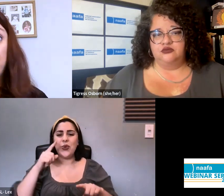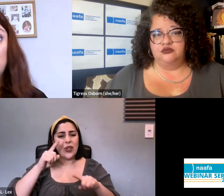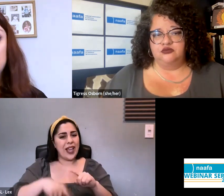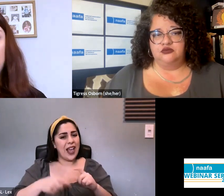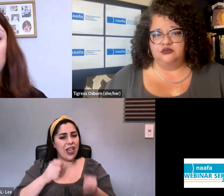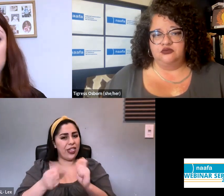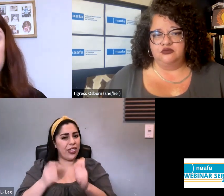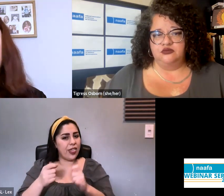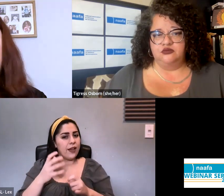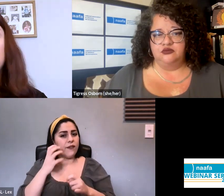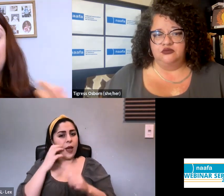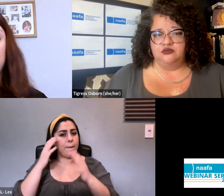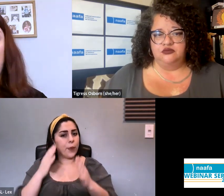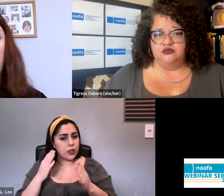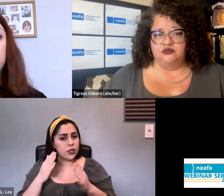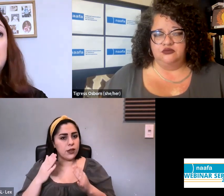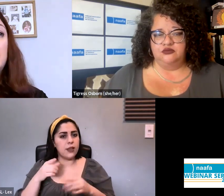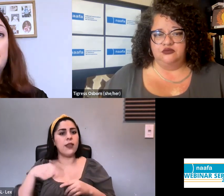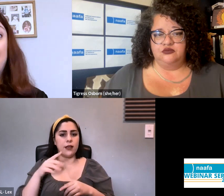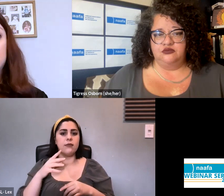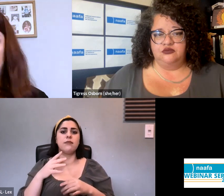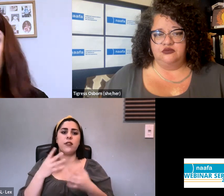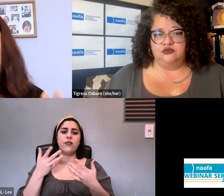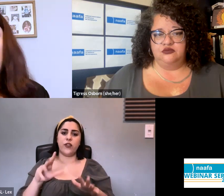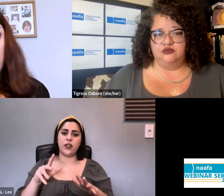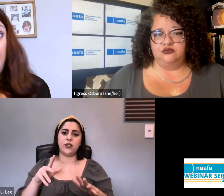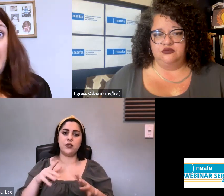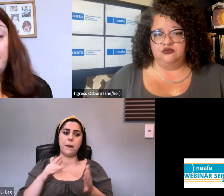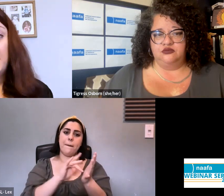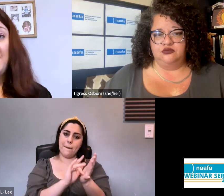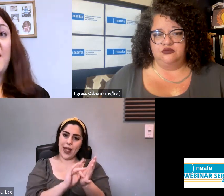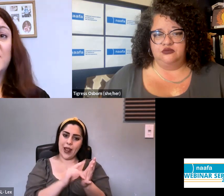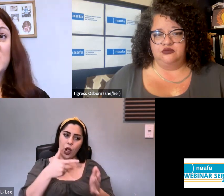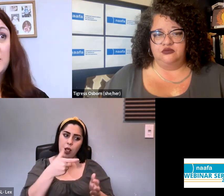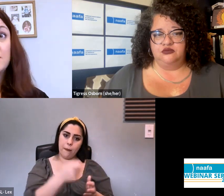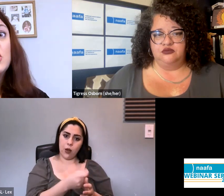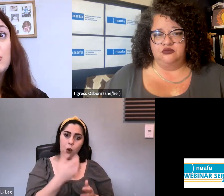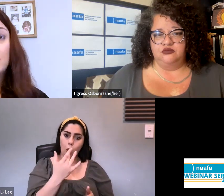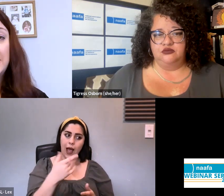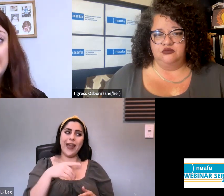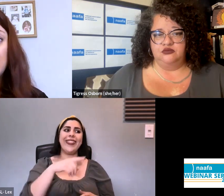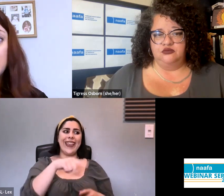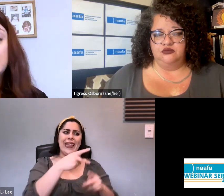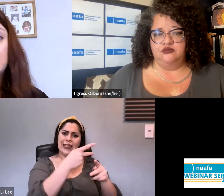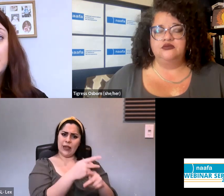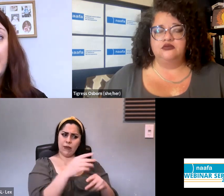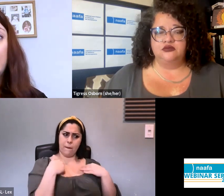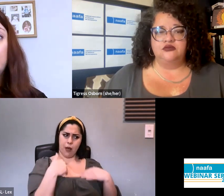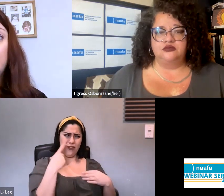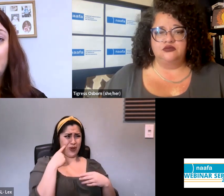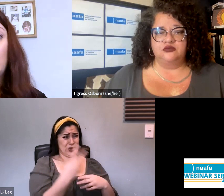a fat person who's been medically embalmed, because they keep the cadavers for 2-3